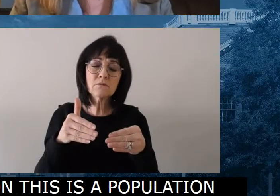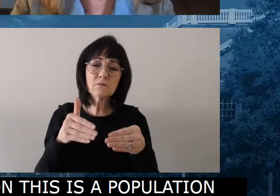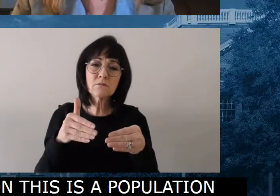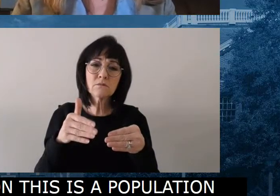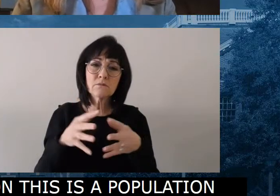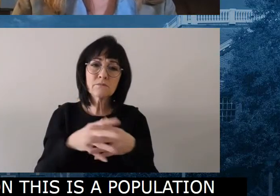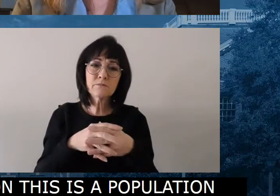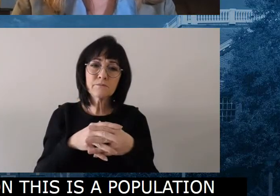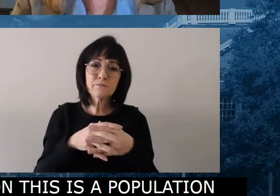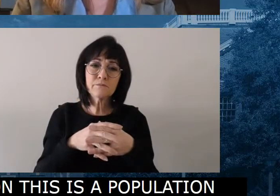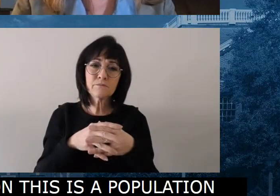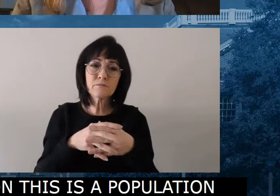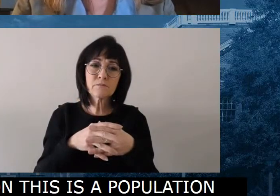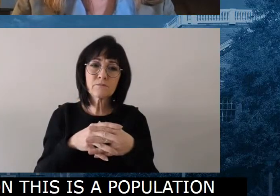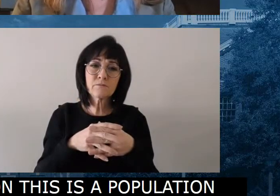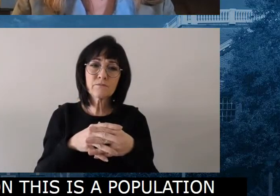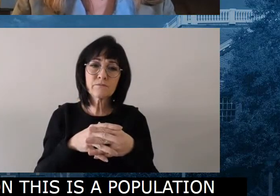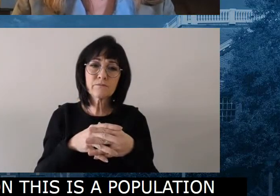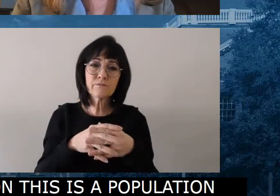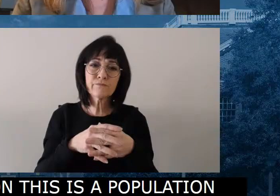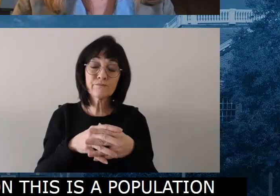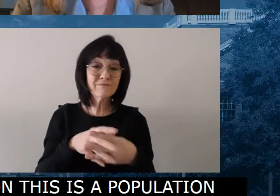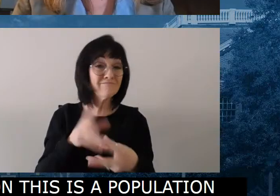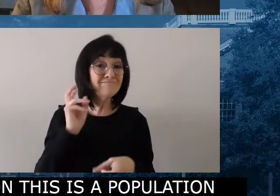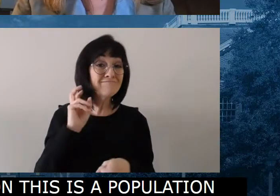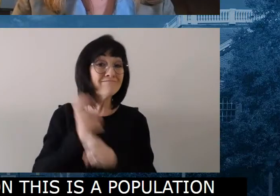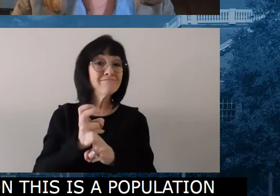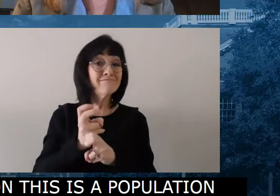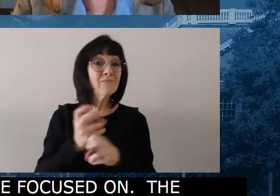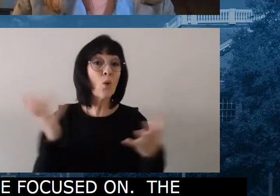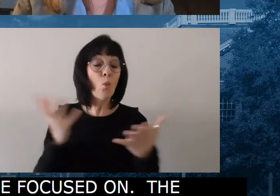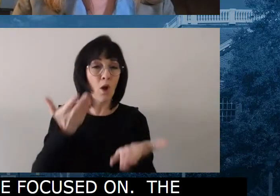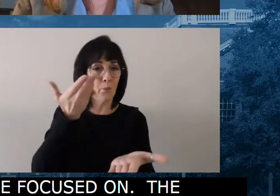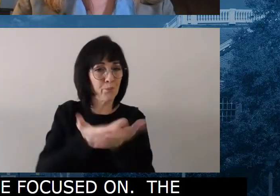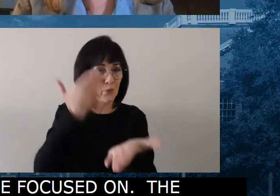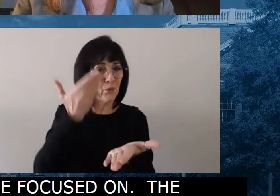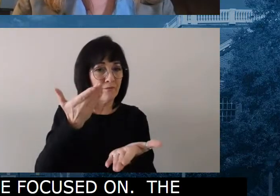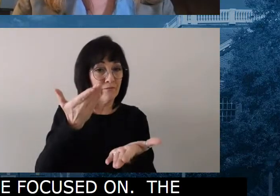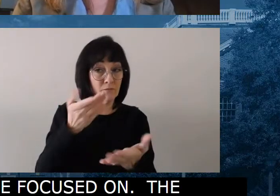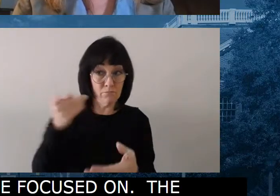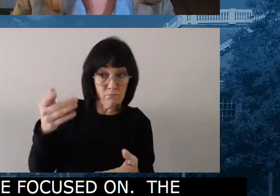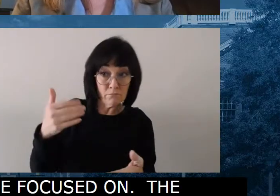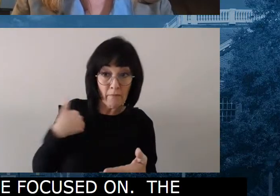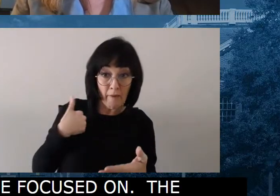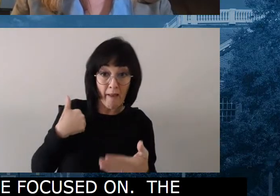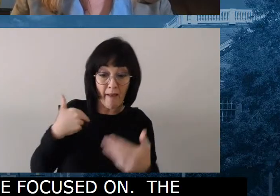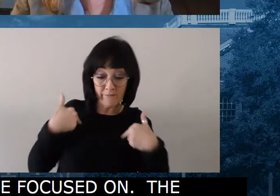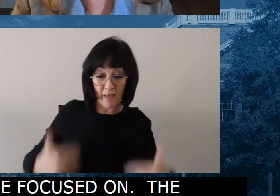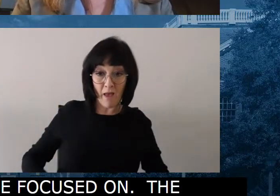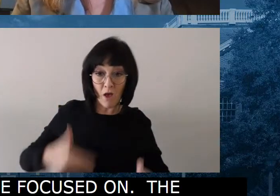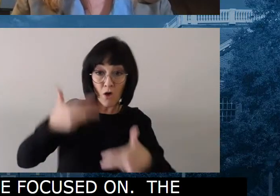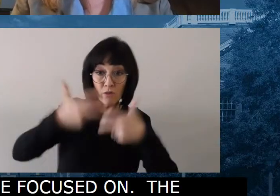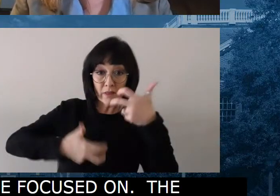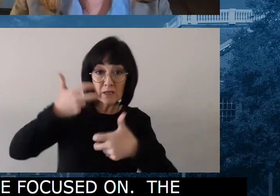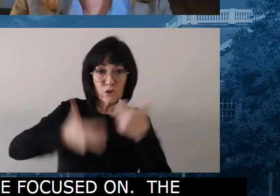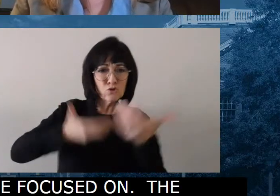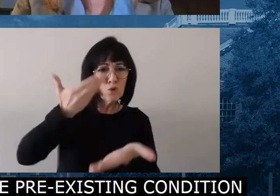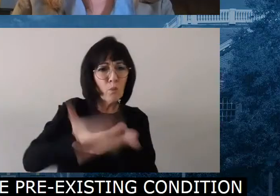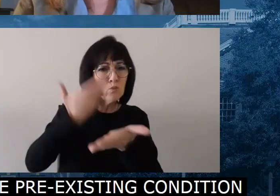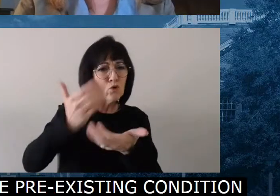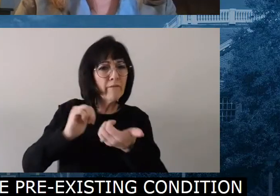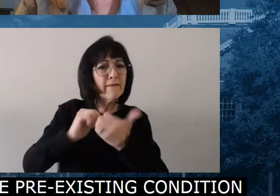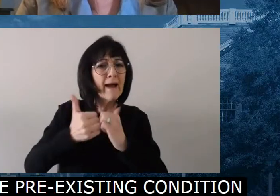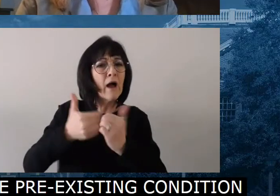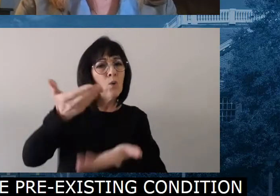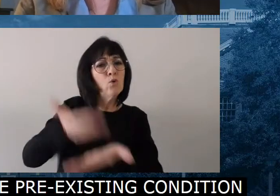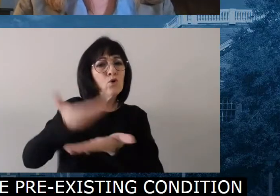to verify the pre-existing condition that they have, and we didn't feel like we had the capacity or the